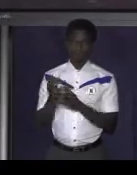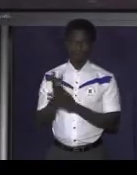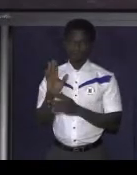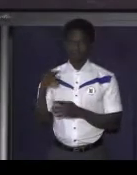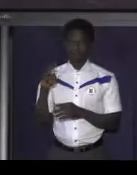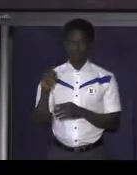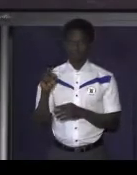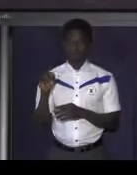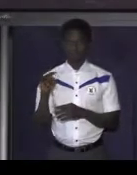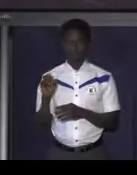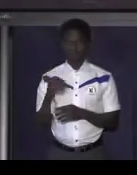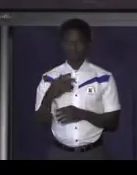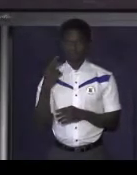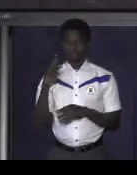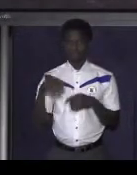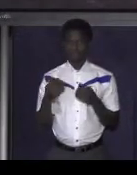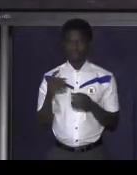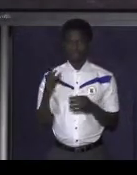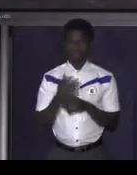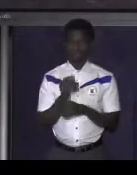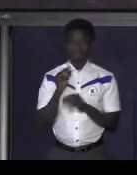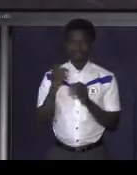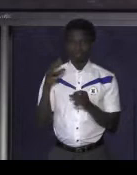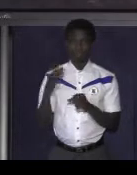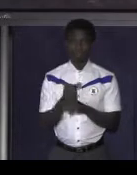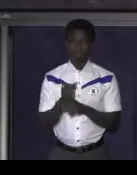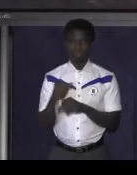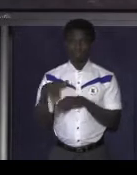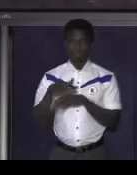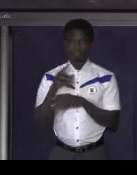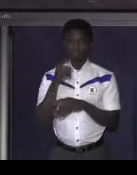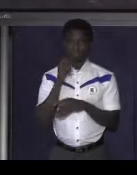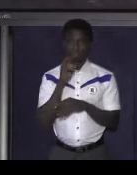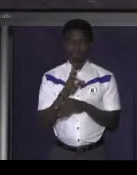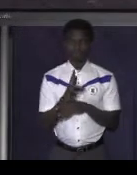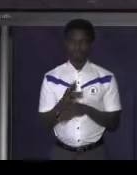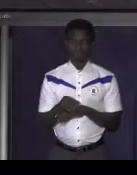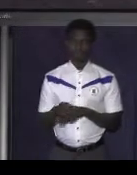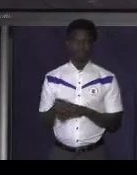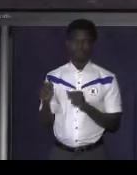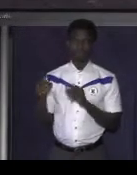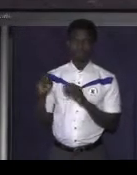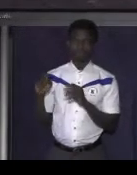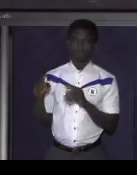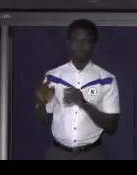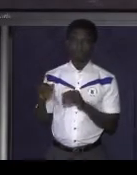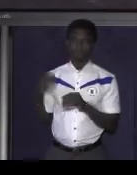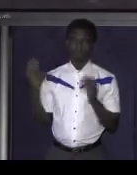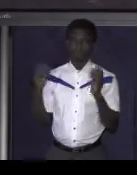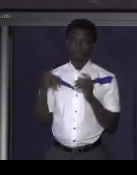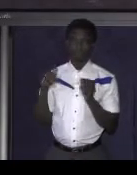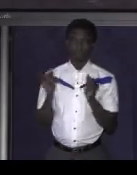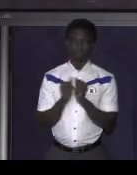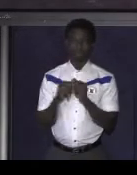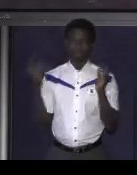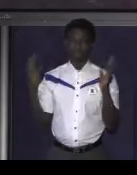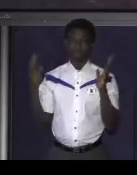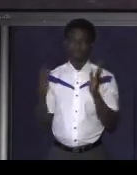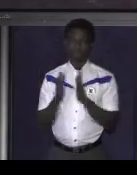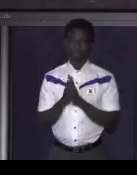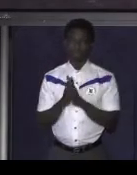see how many you got. If you got 8 and above, you are amazing. and I am going to celebrate you with a chair.